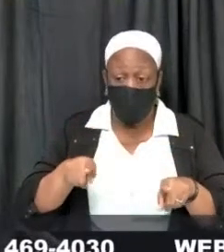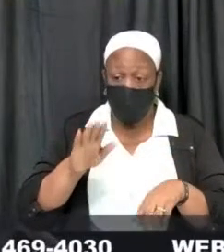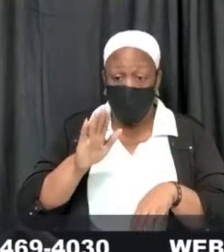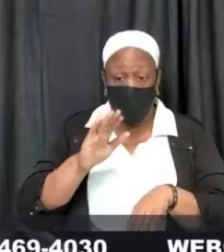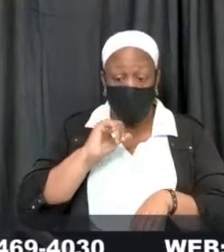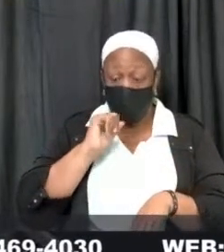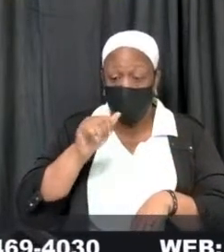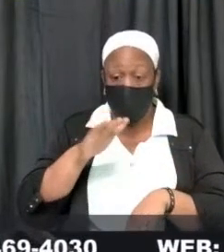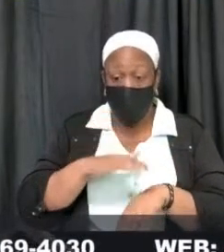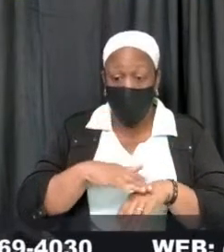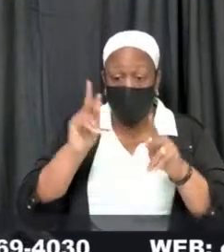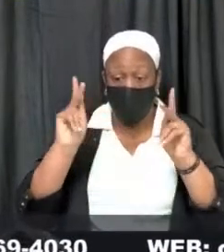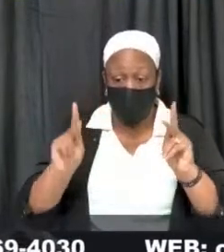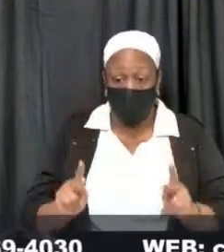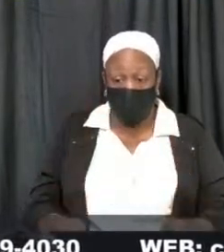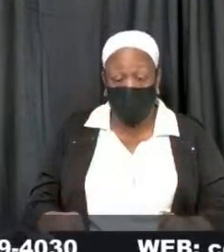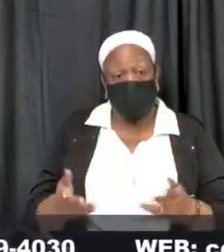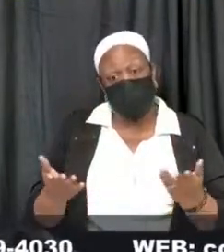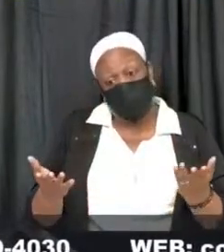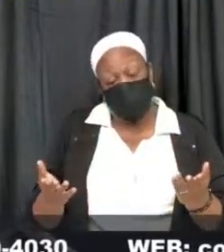in St. Kitts and Nevis.